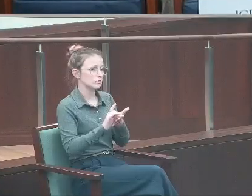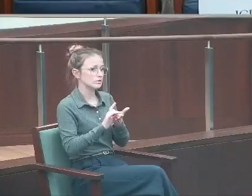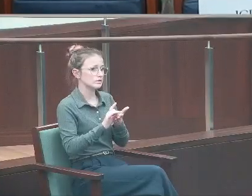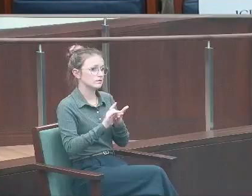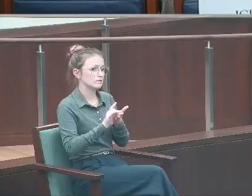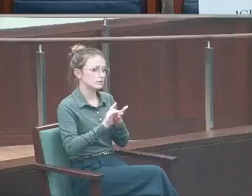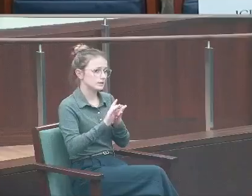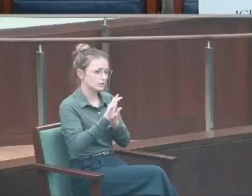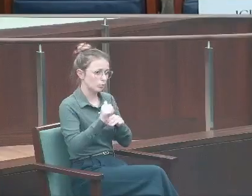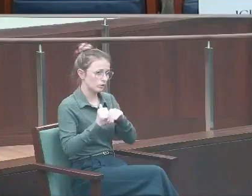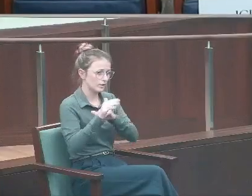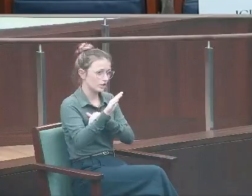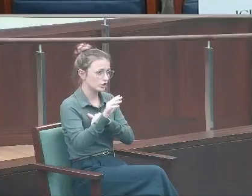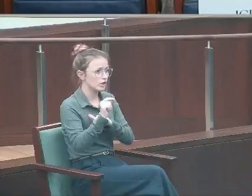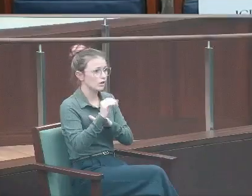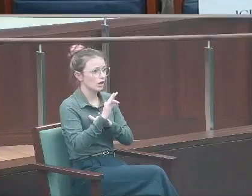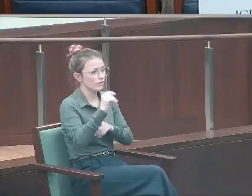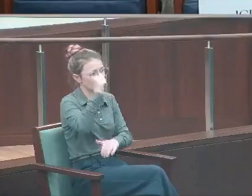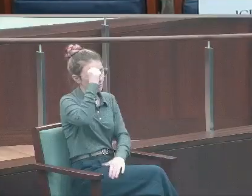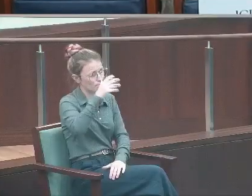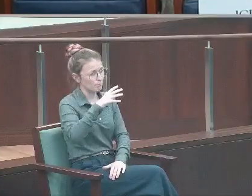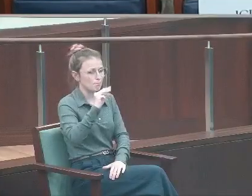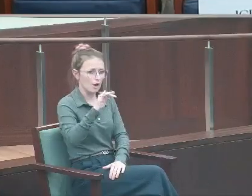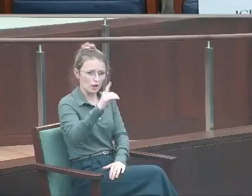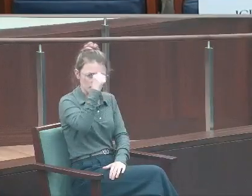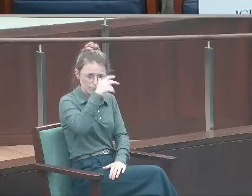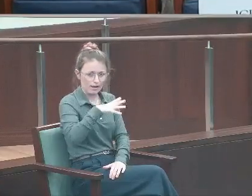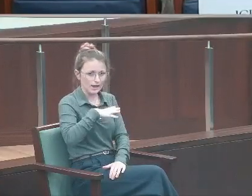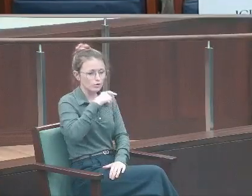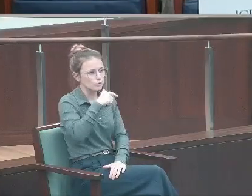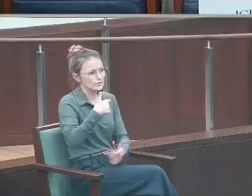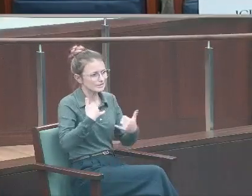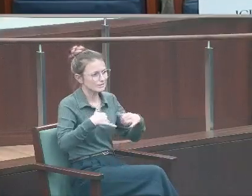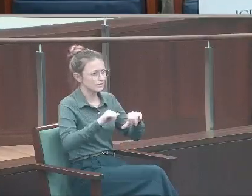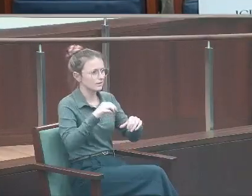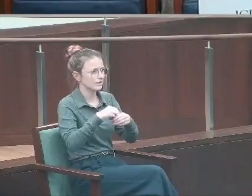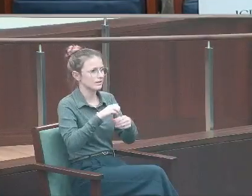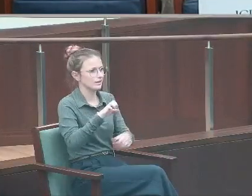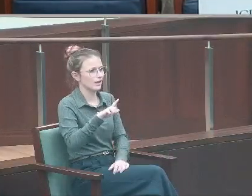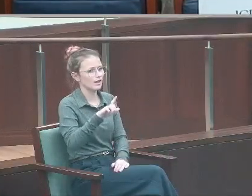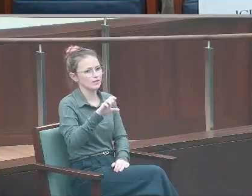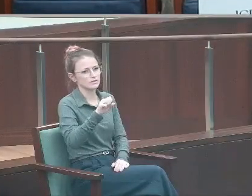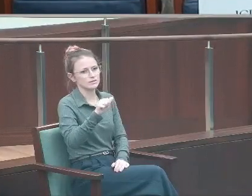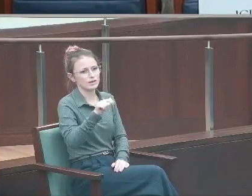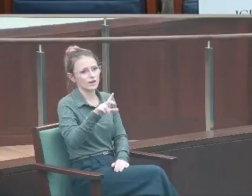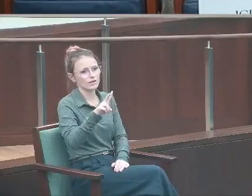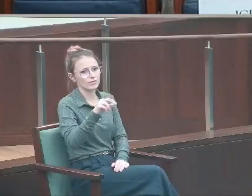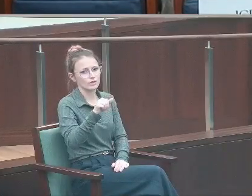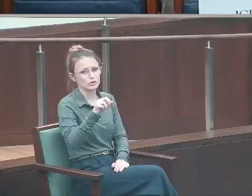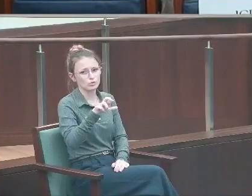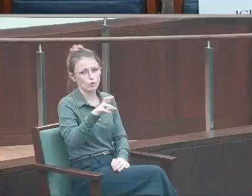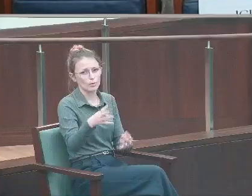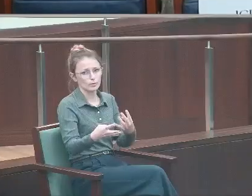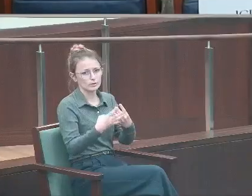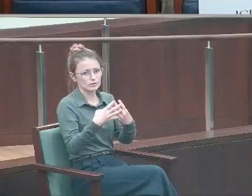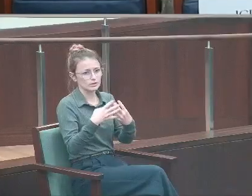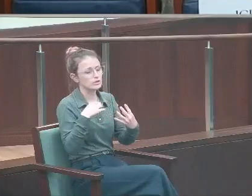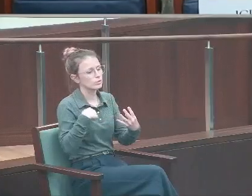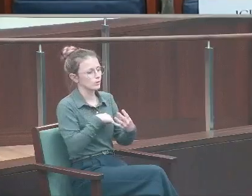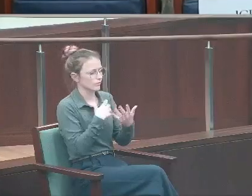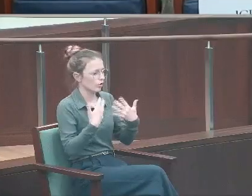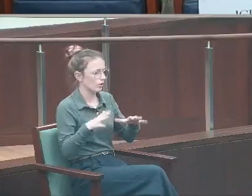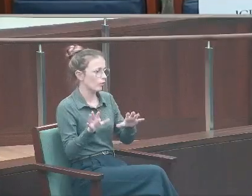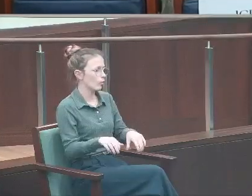still sits in the Salvadorian prison. There have also been public discussions regarding the